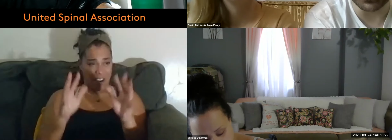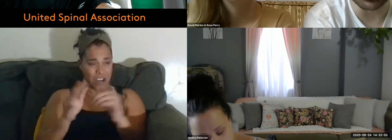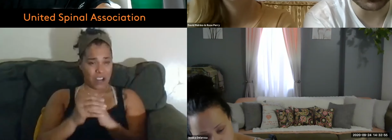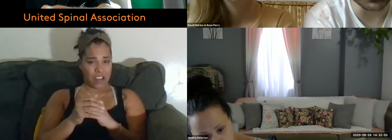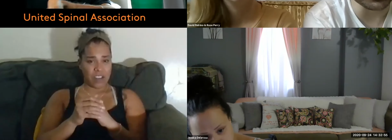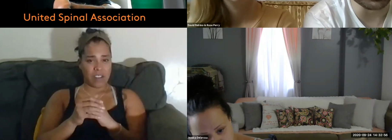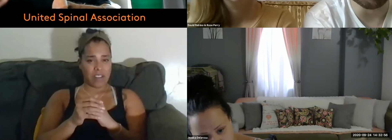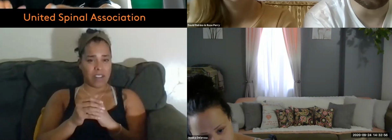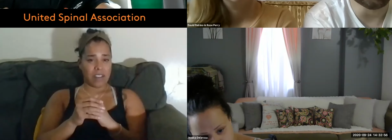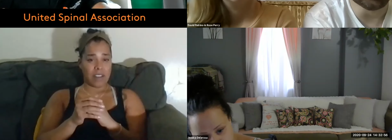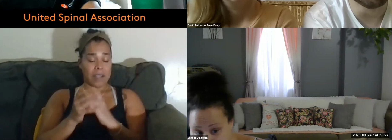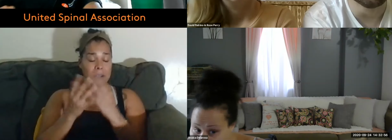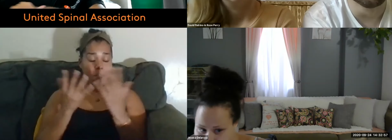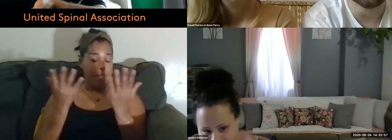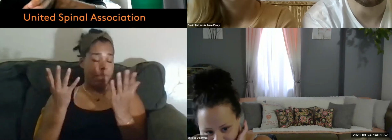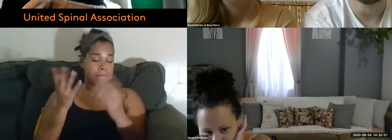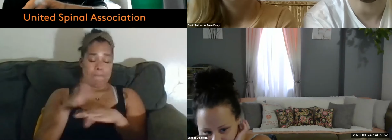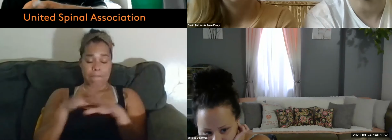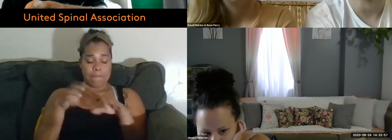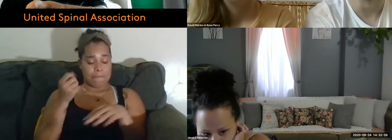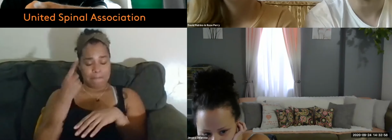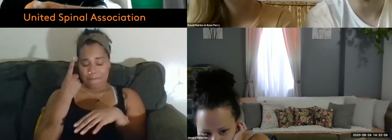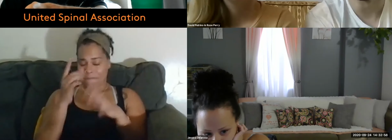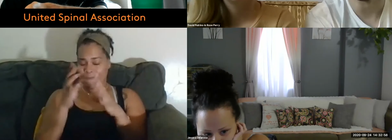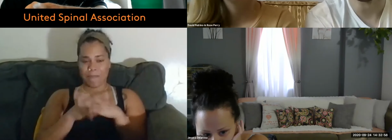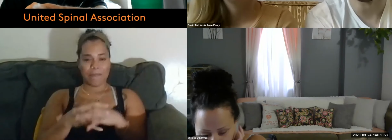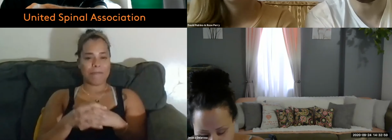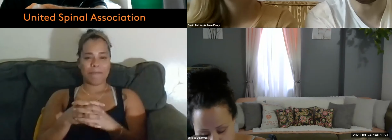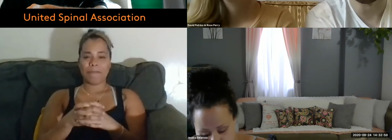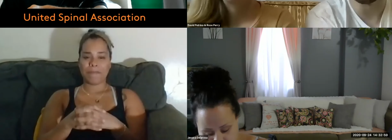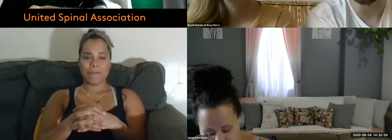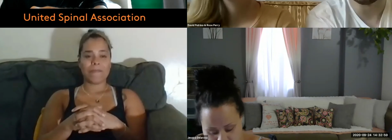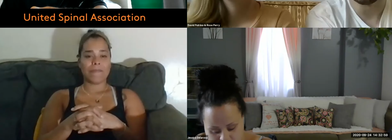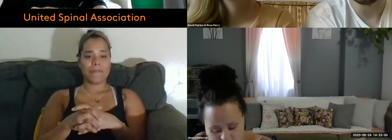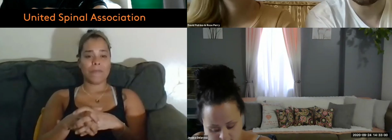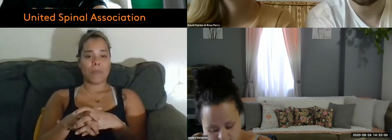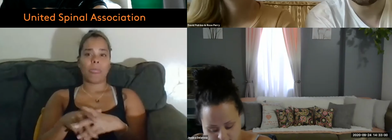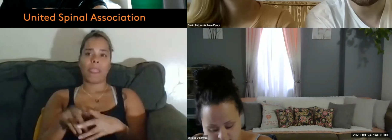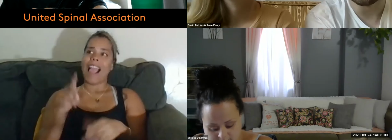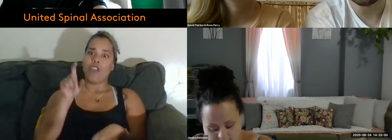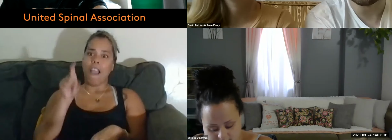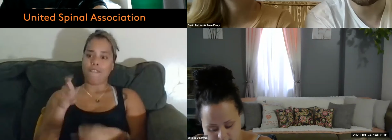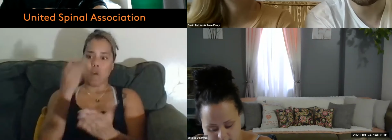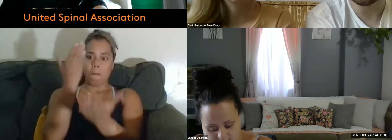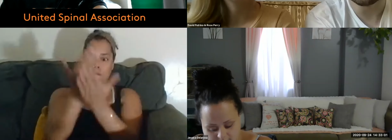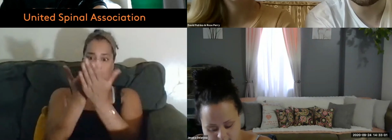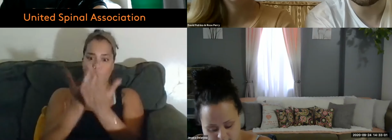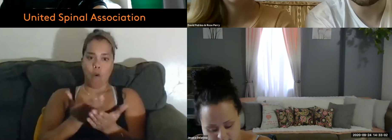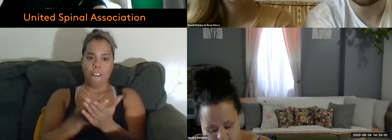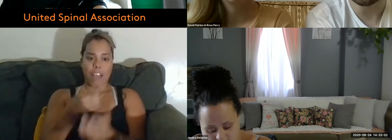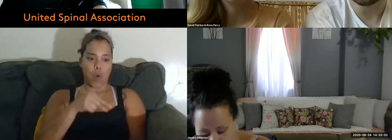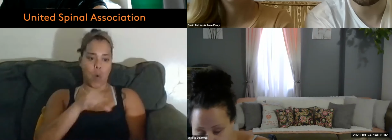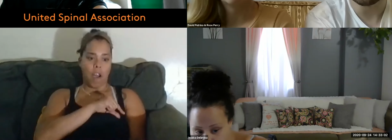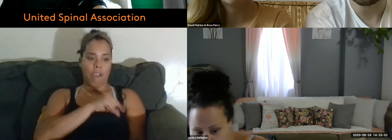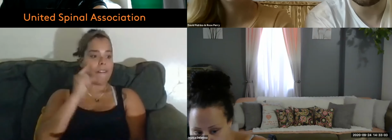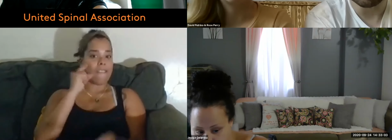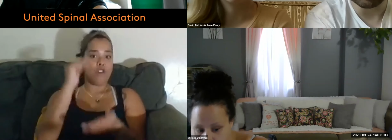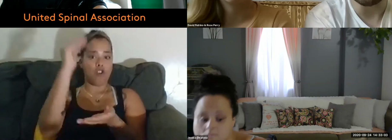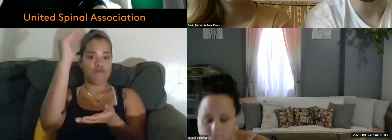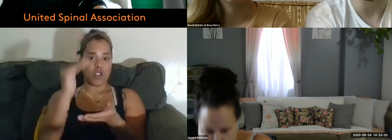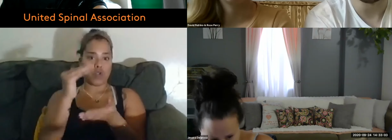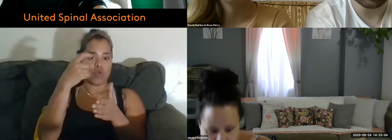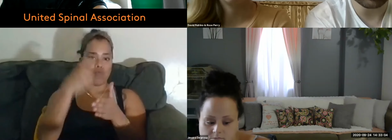Doesn't make a lot of sense. Yeah. And So, proving that you qualify for the reduced price internet is a lot